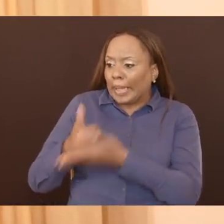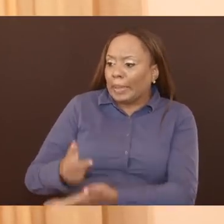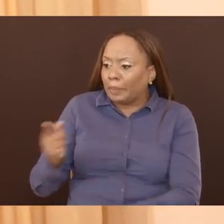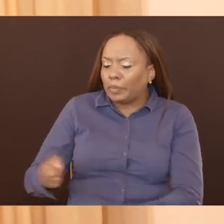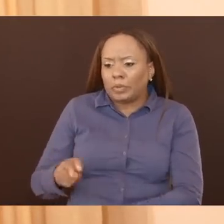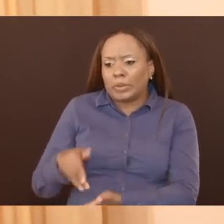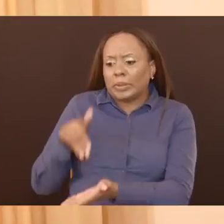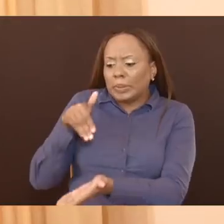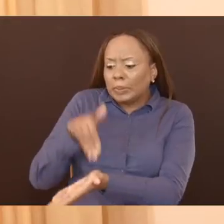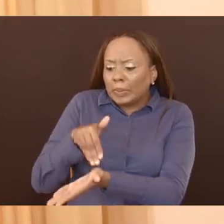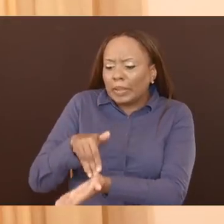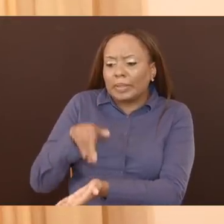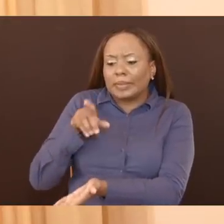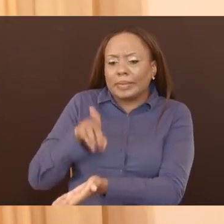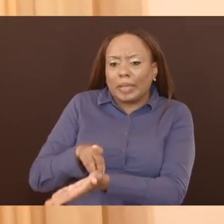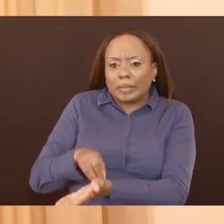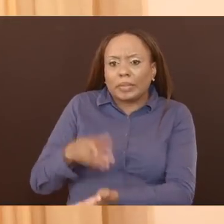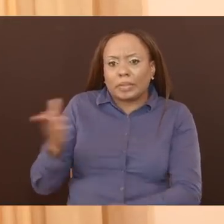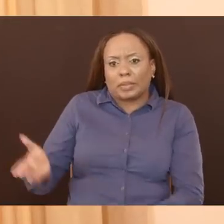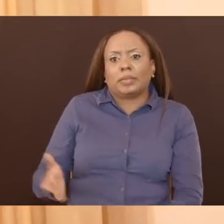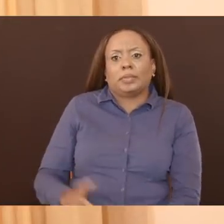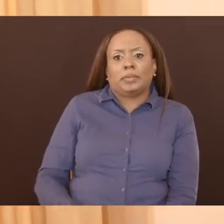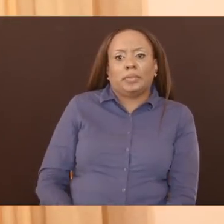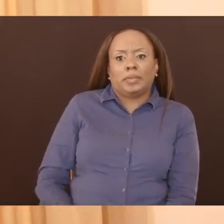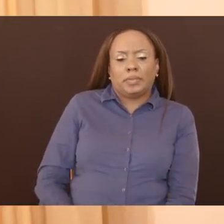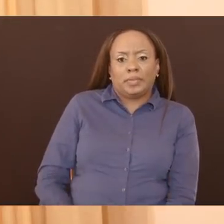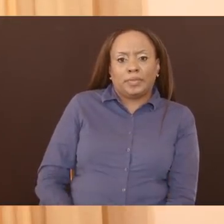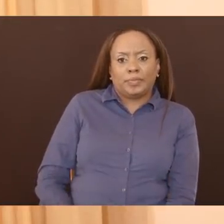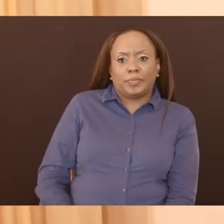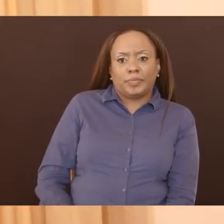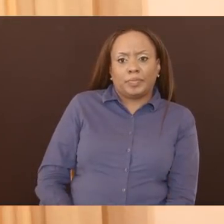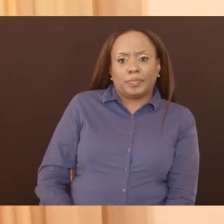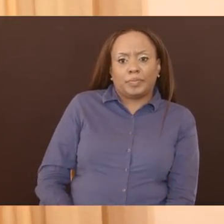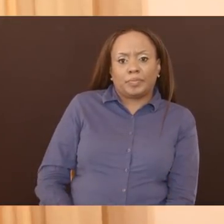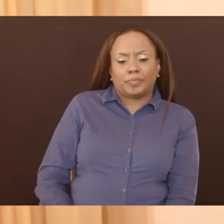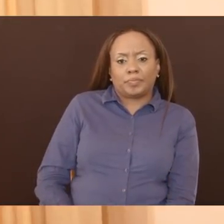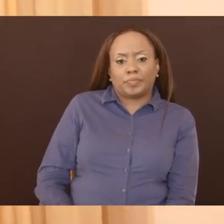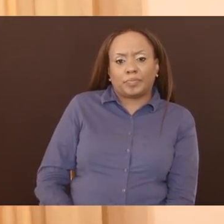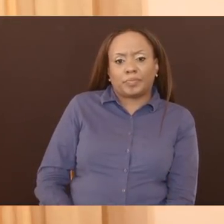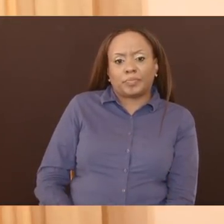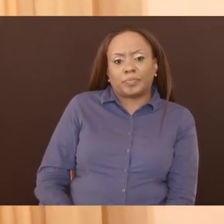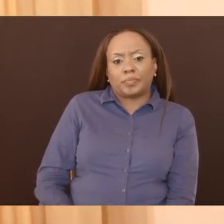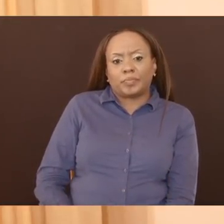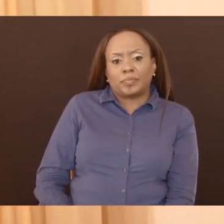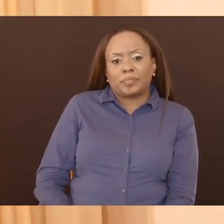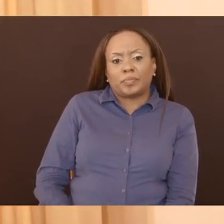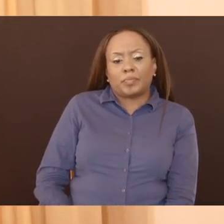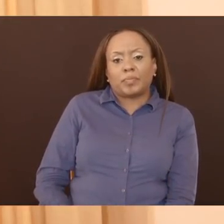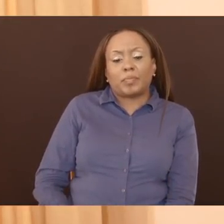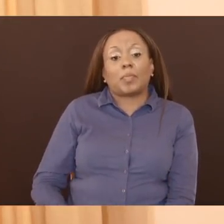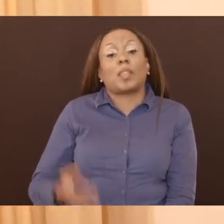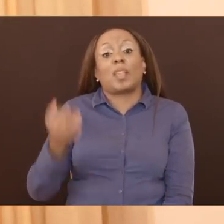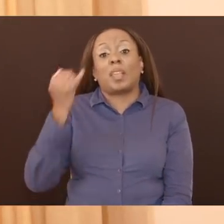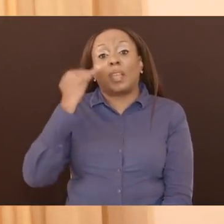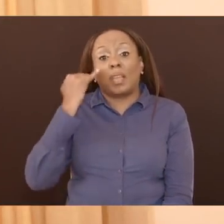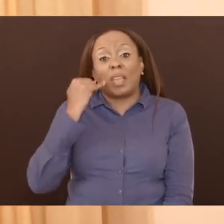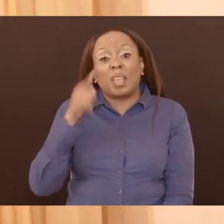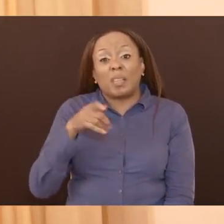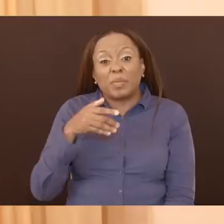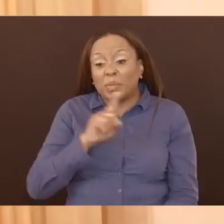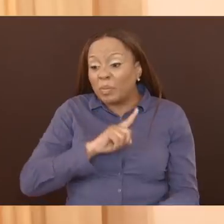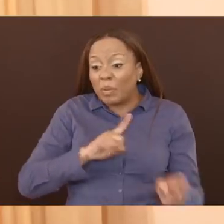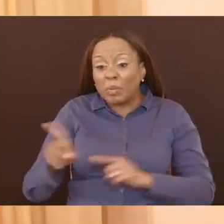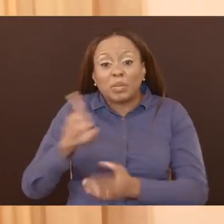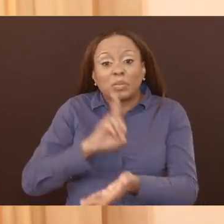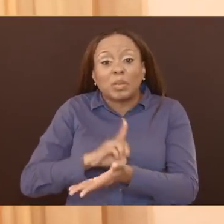possible. The doctors do not tire in telling me that the earlier you are treated, the better. And that is why we say